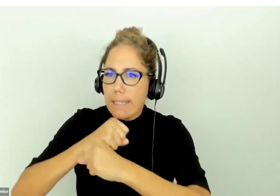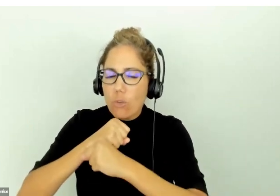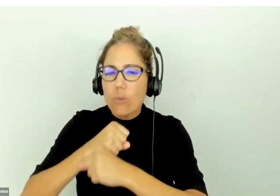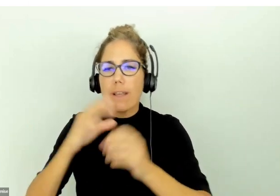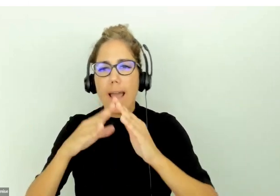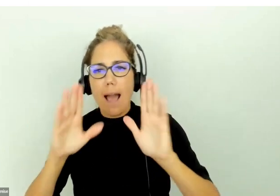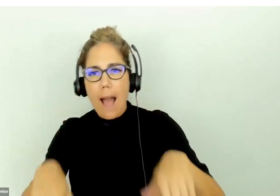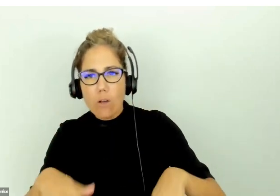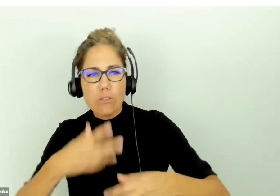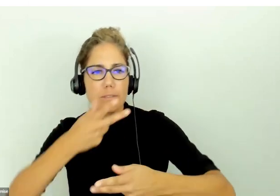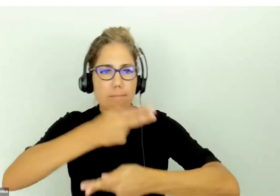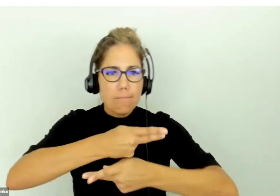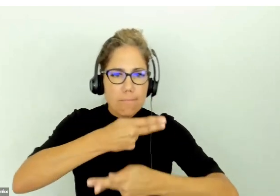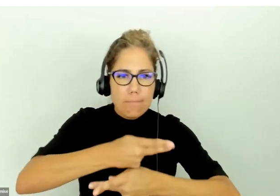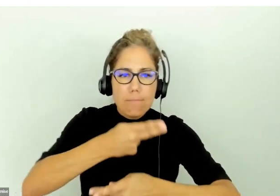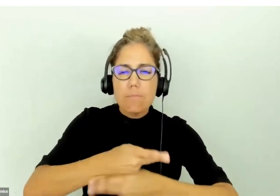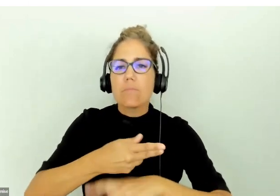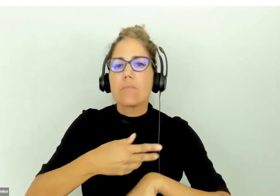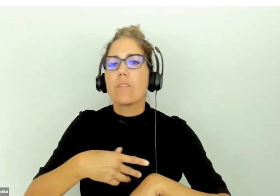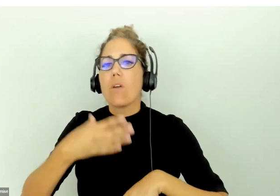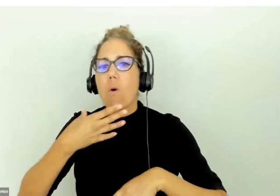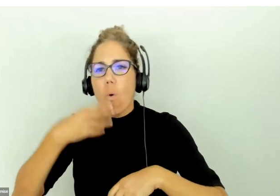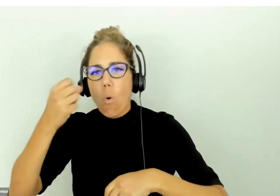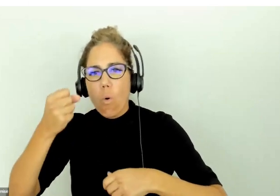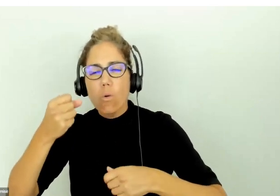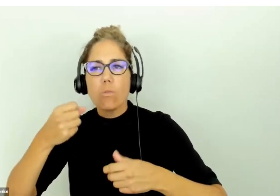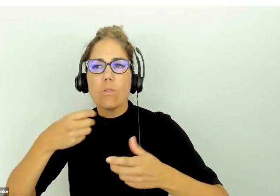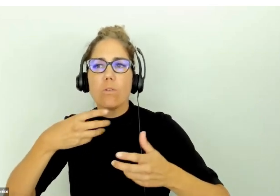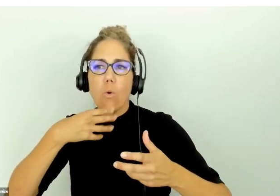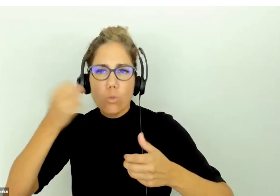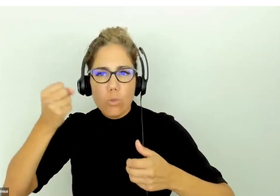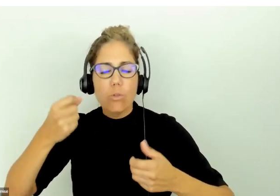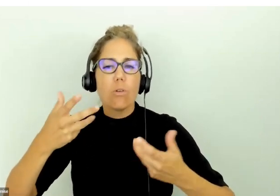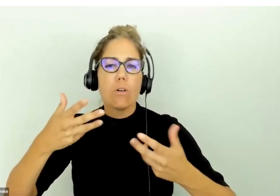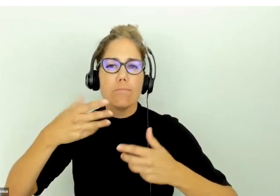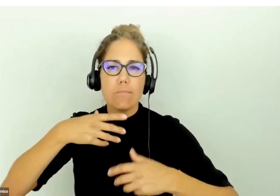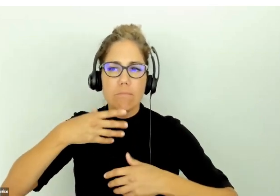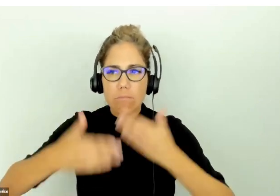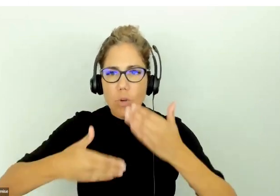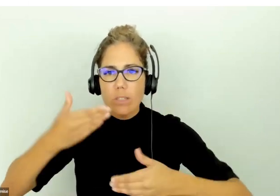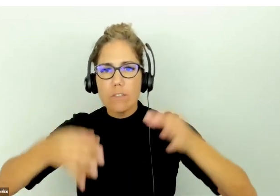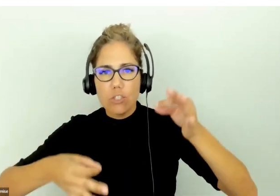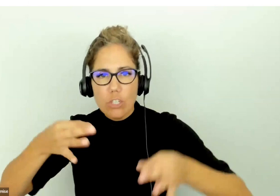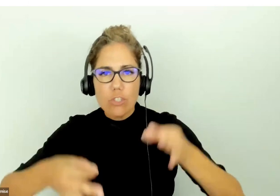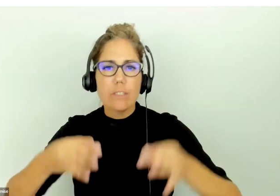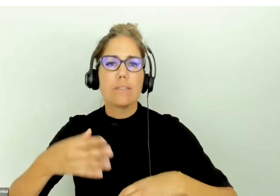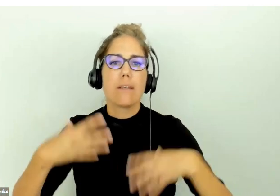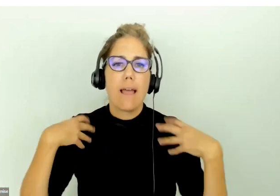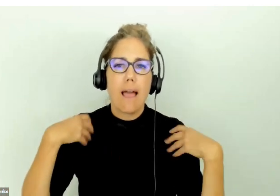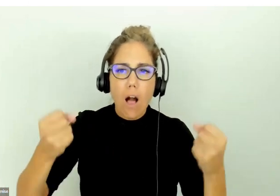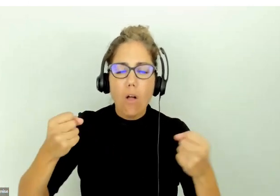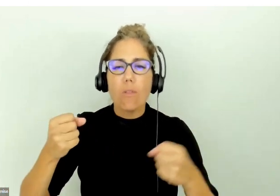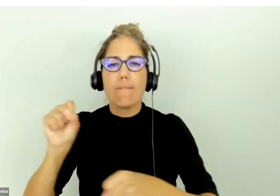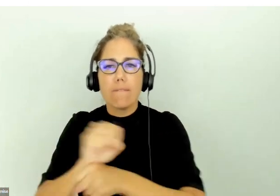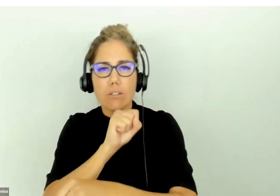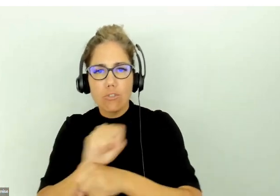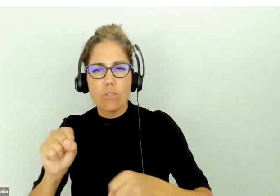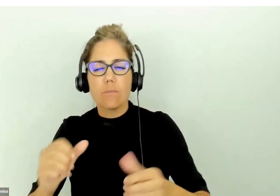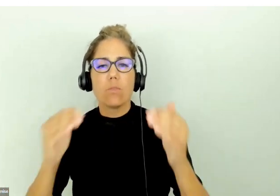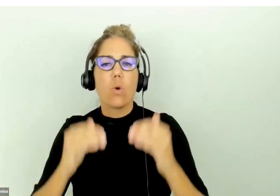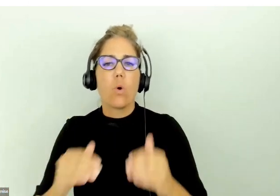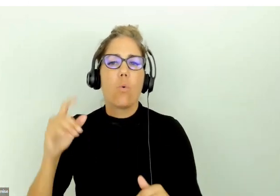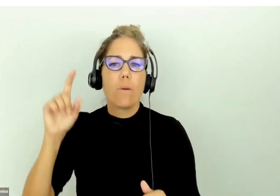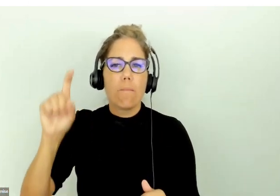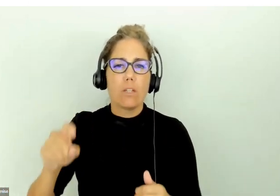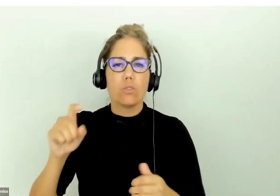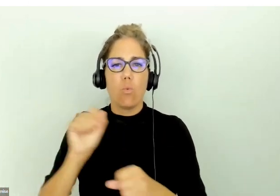housing, caregiving, elder justice, access to services, and optimizing health and functioning. We know we need to work